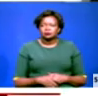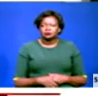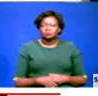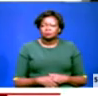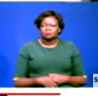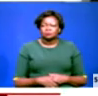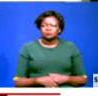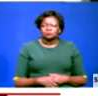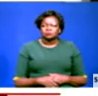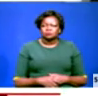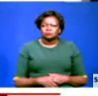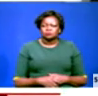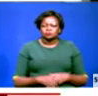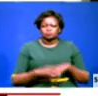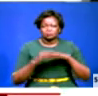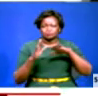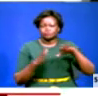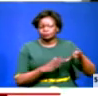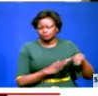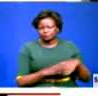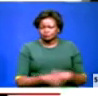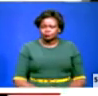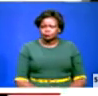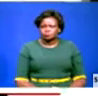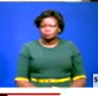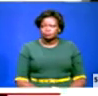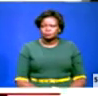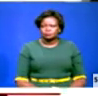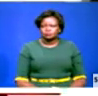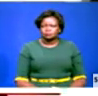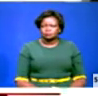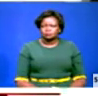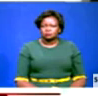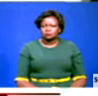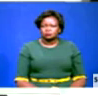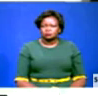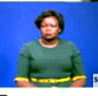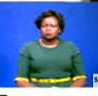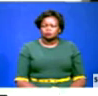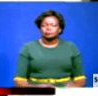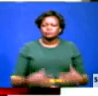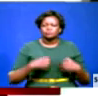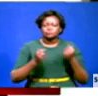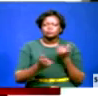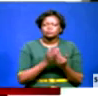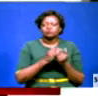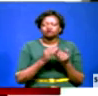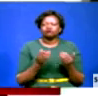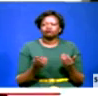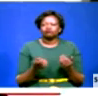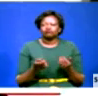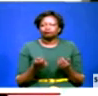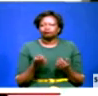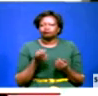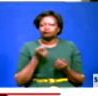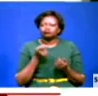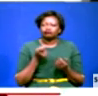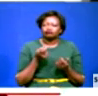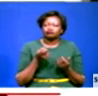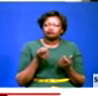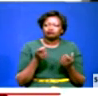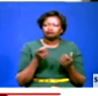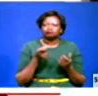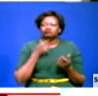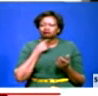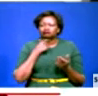Let's now move from politics into healthcare. The healthcare unions have faulted the move by the Council of Governors